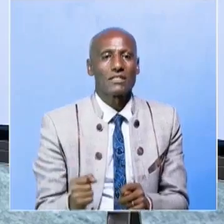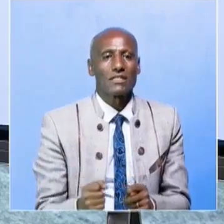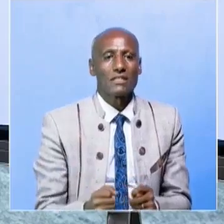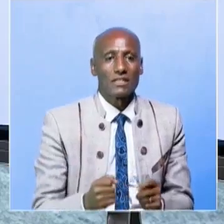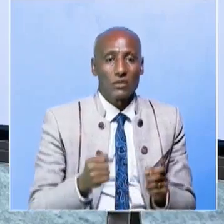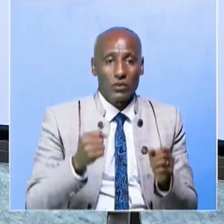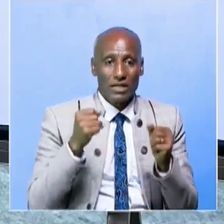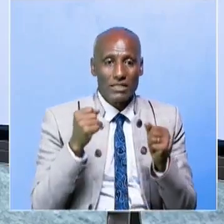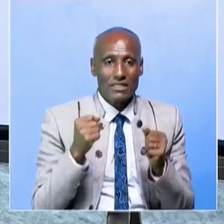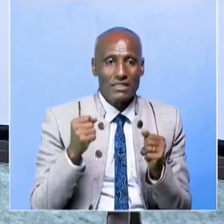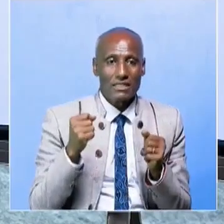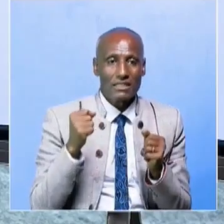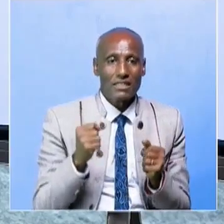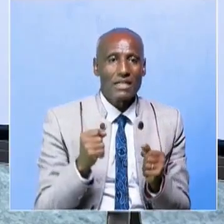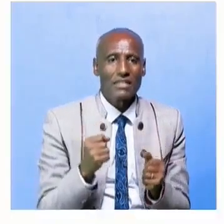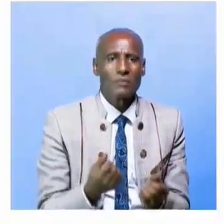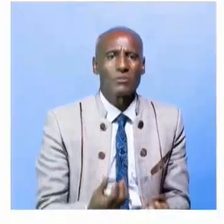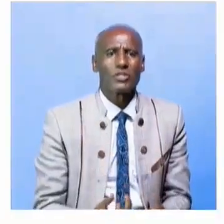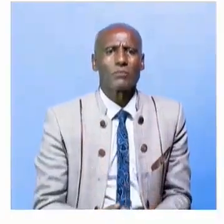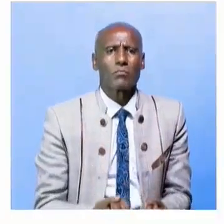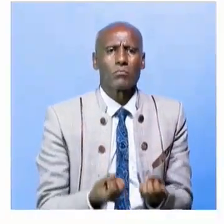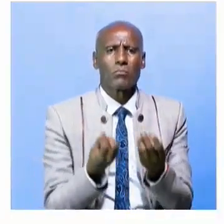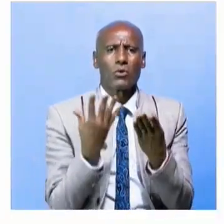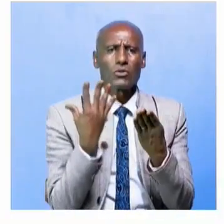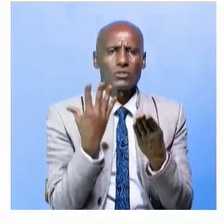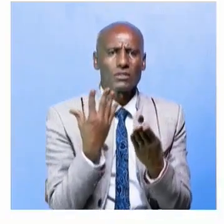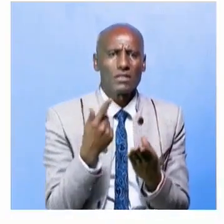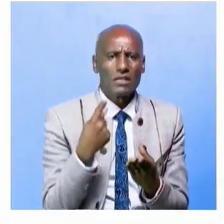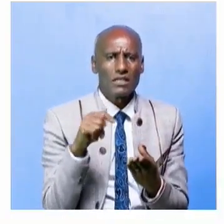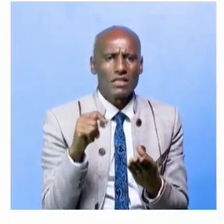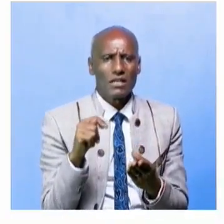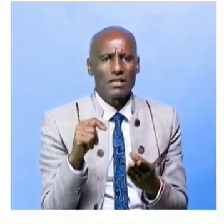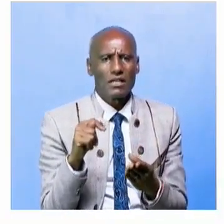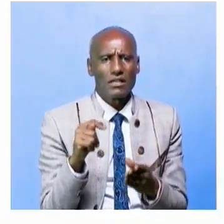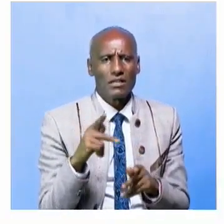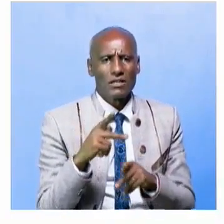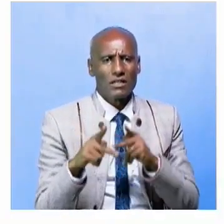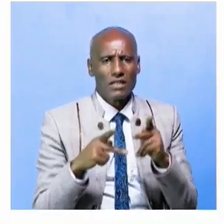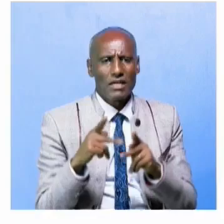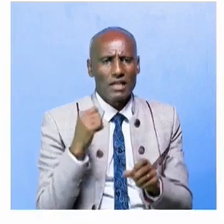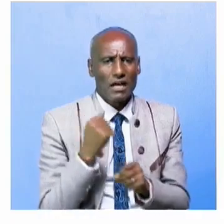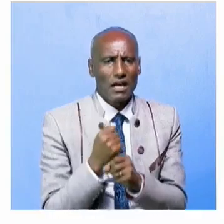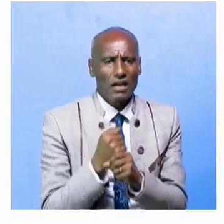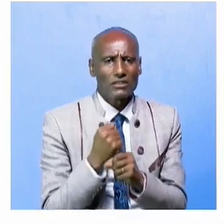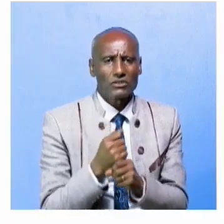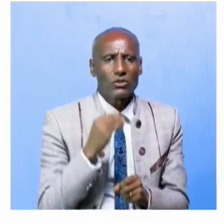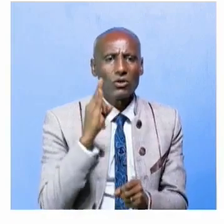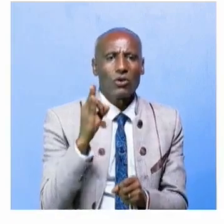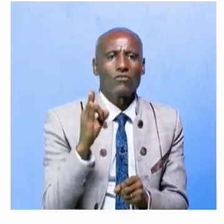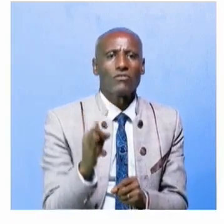to boost something or the process of or the act of